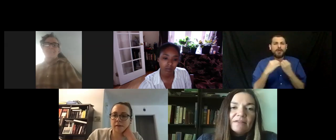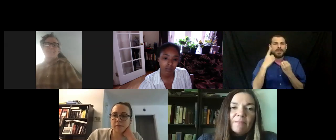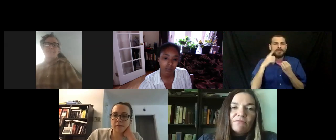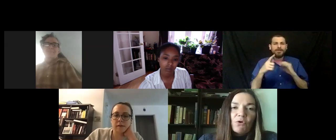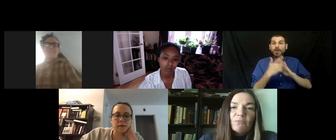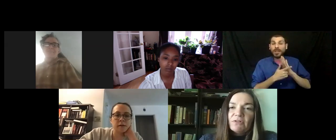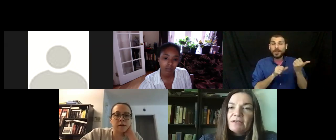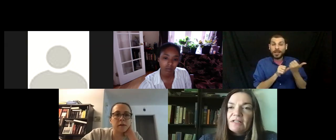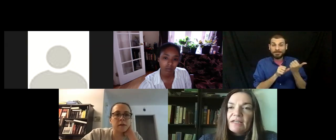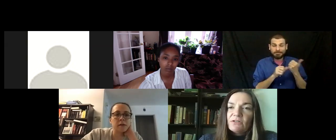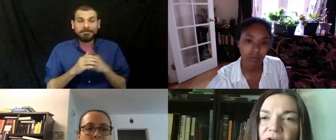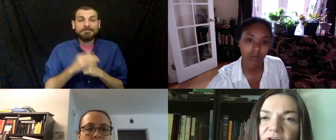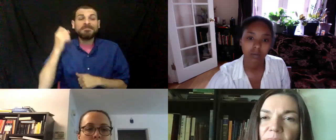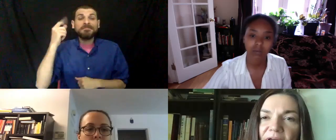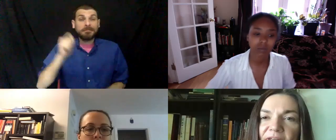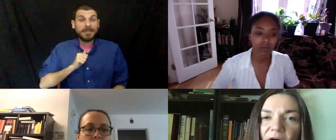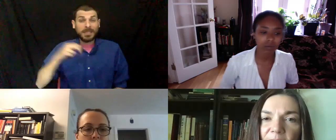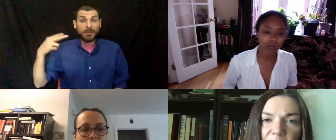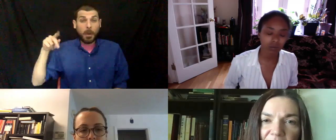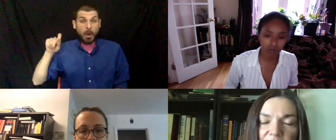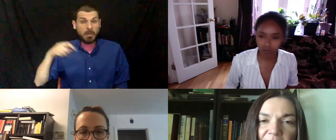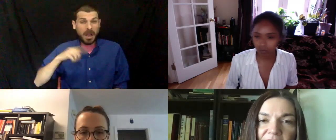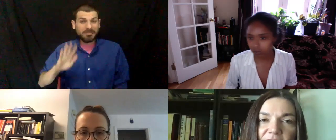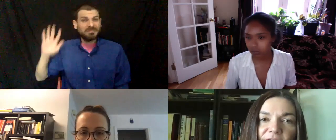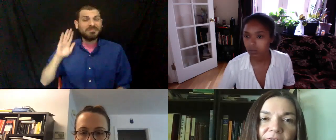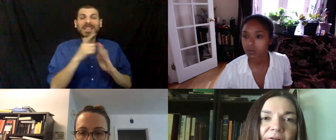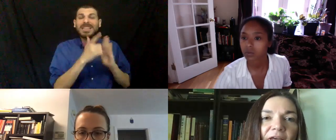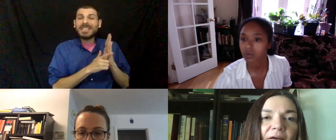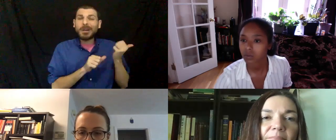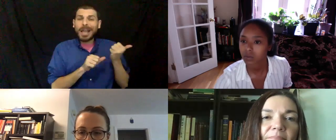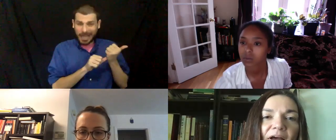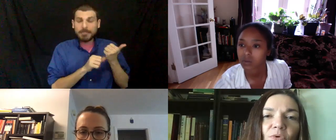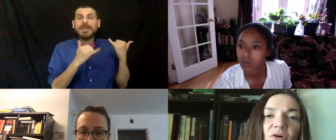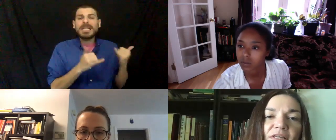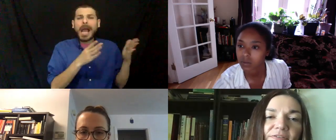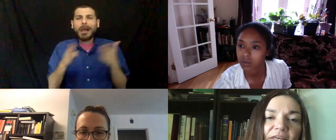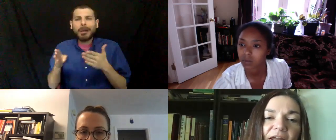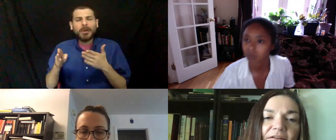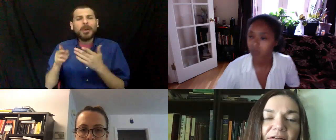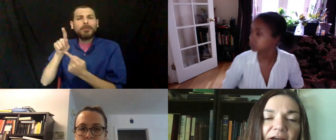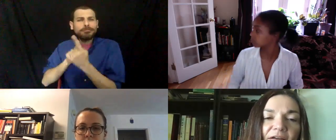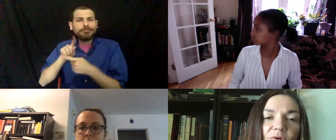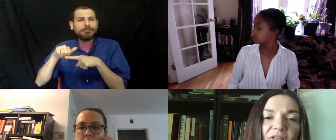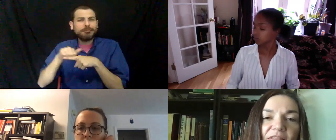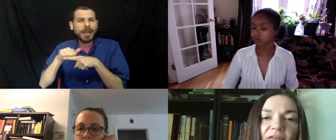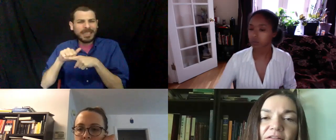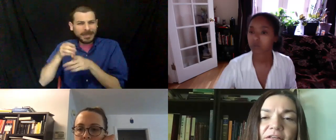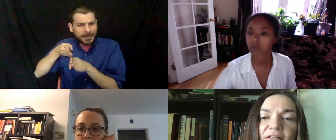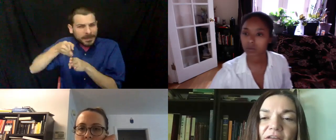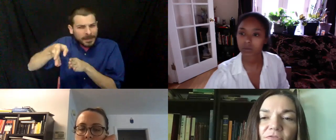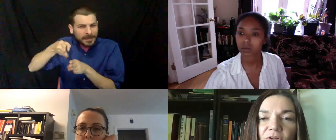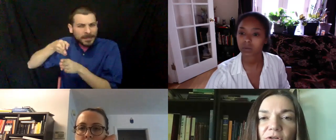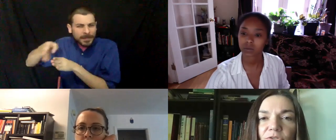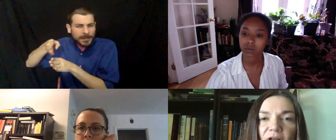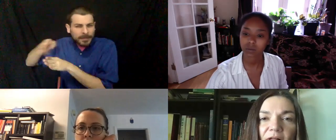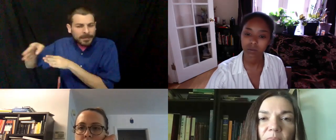I am a former legal aid lawyer, but now I'm in private practice. My role is that I coordinate the Legal